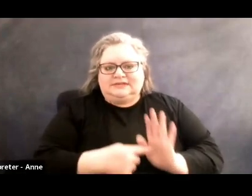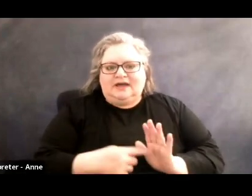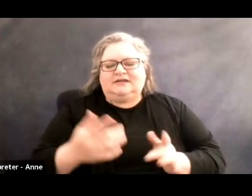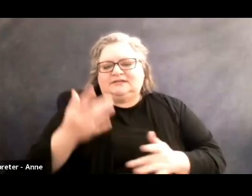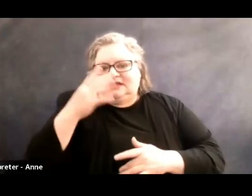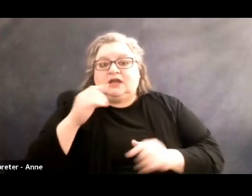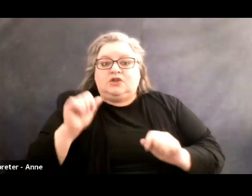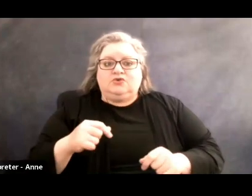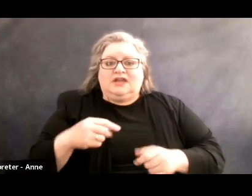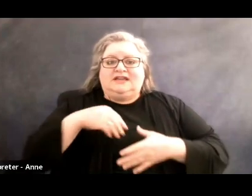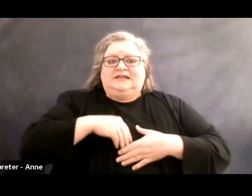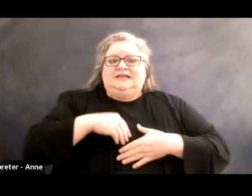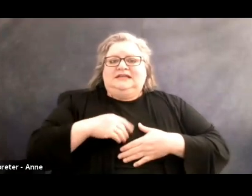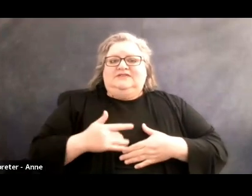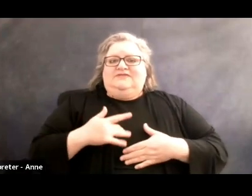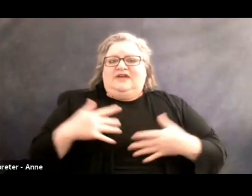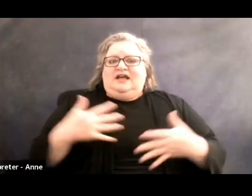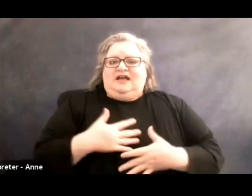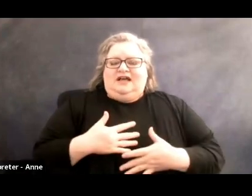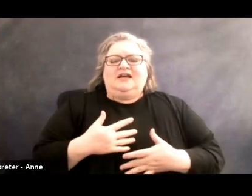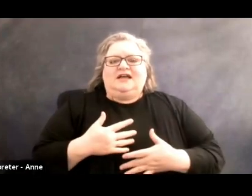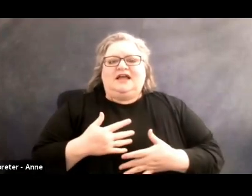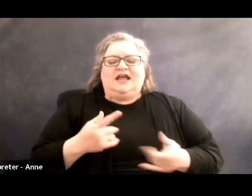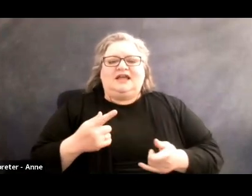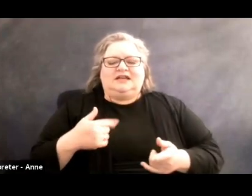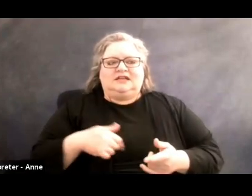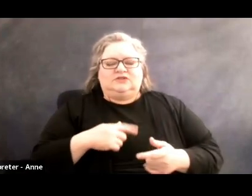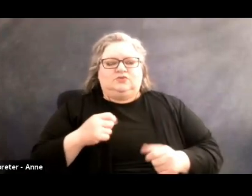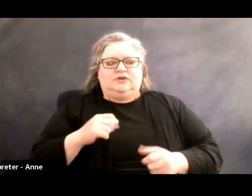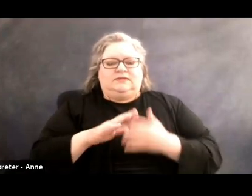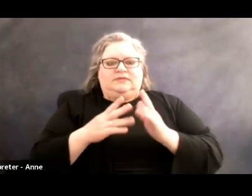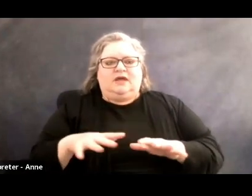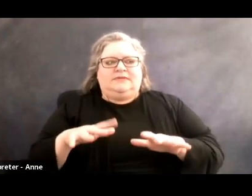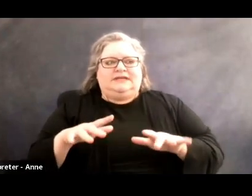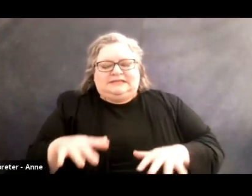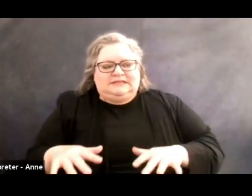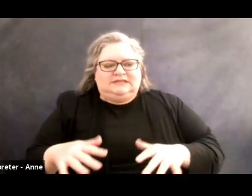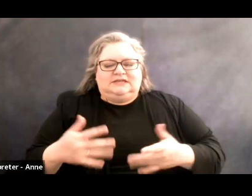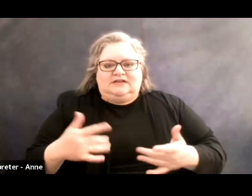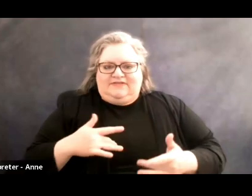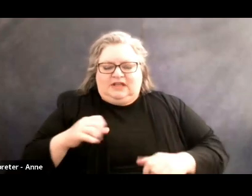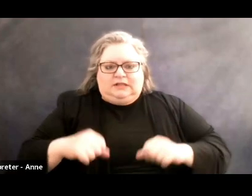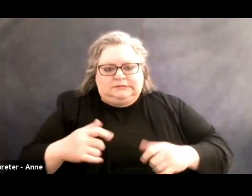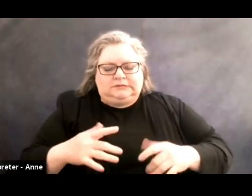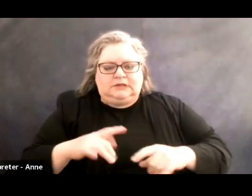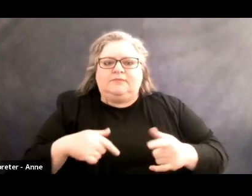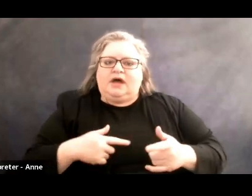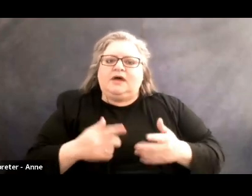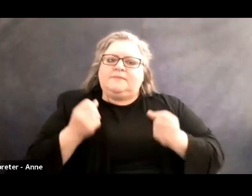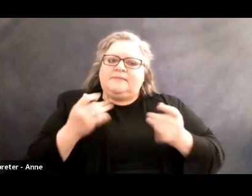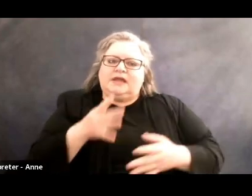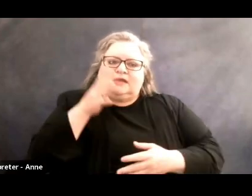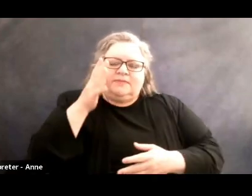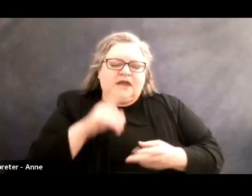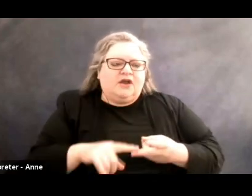can be scared and we get immobilized and it's unsettling. But many parents and caregivers and